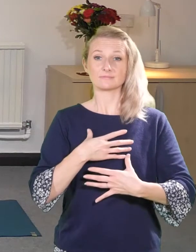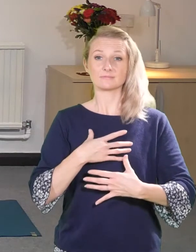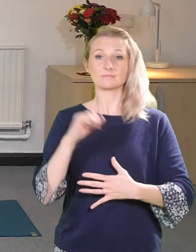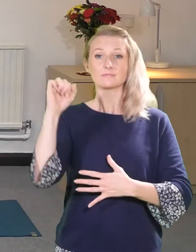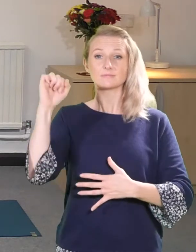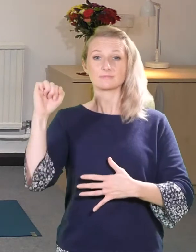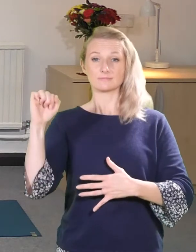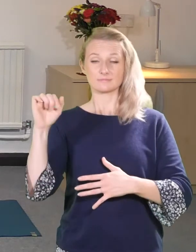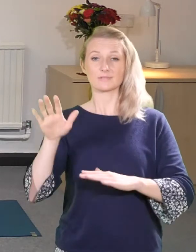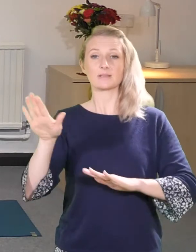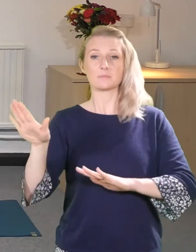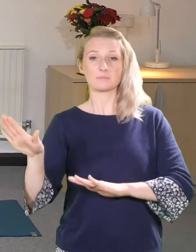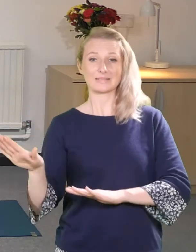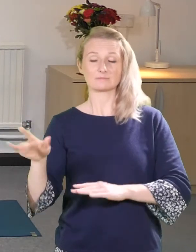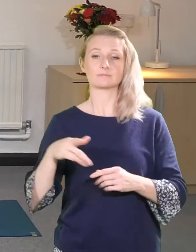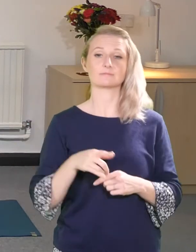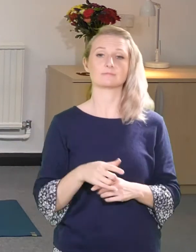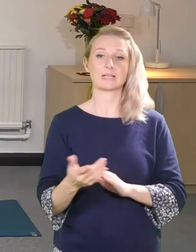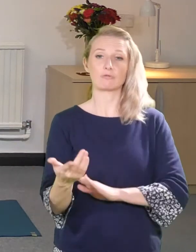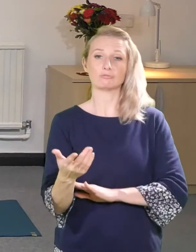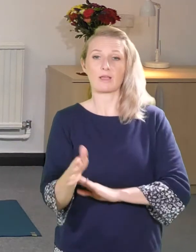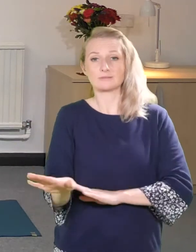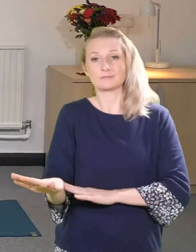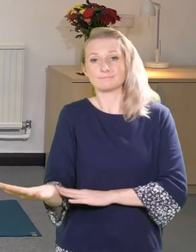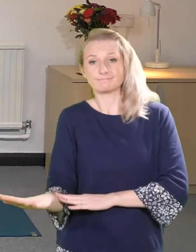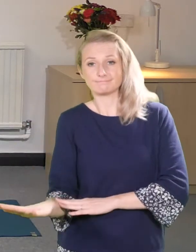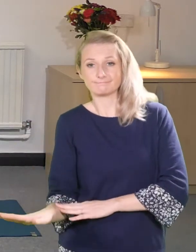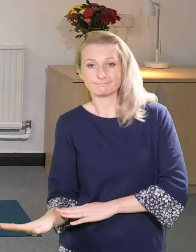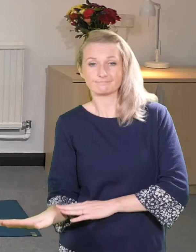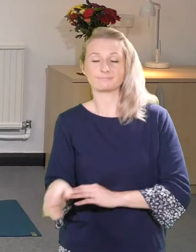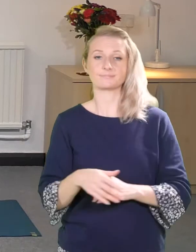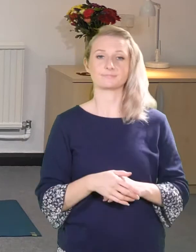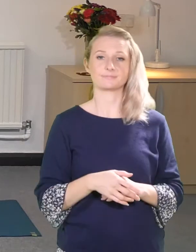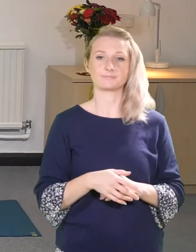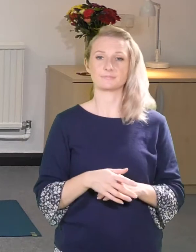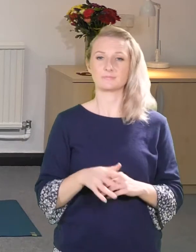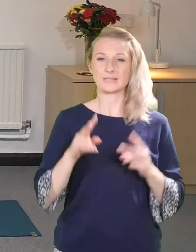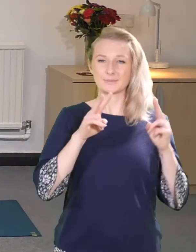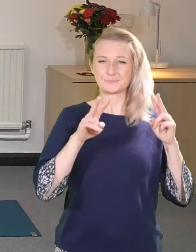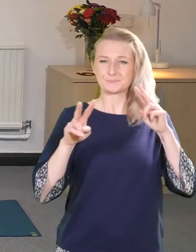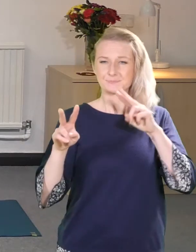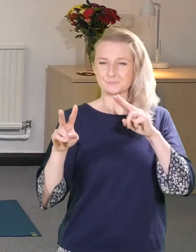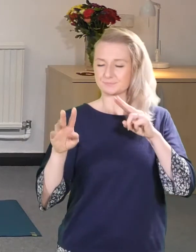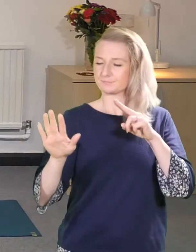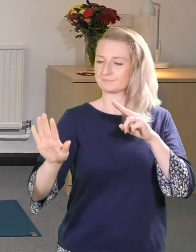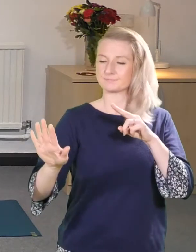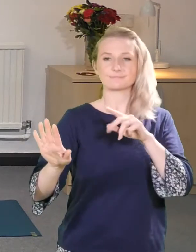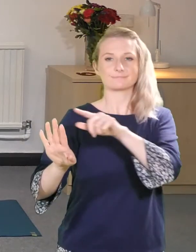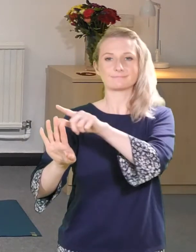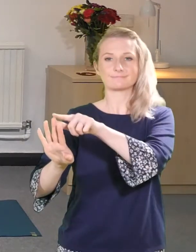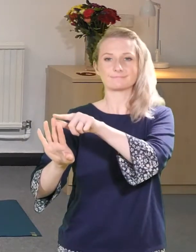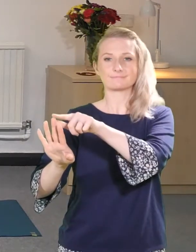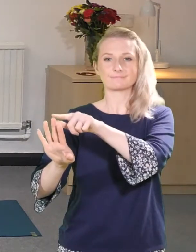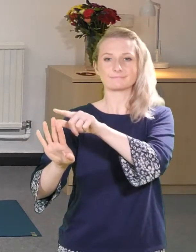leg. Okay, and I'm going to look down towards my middle fingernail. That's my point of focus